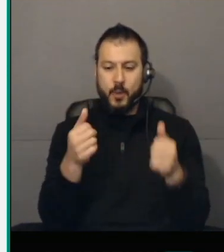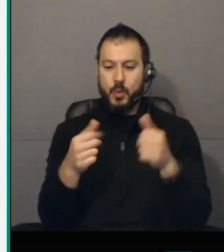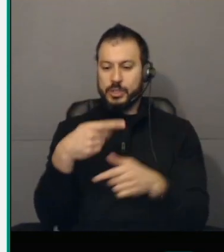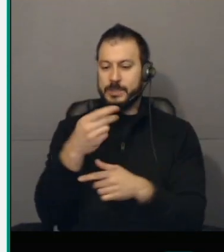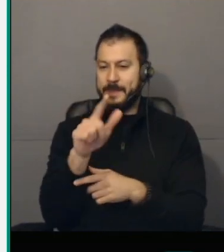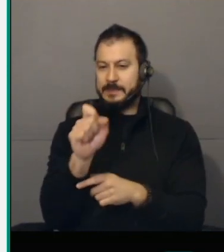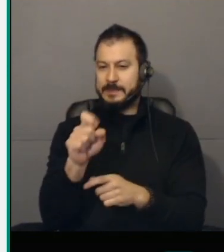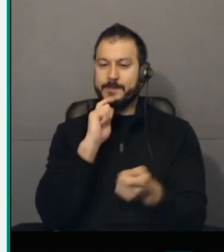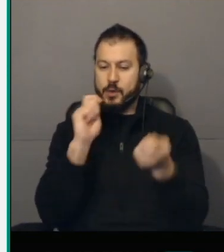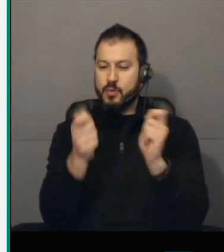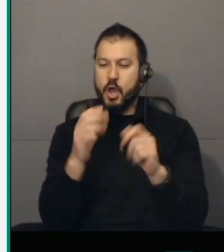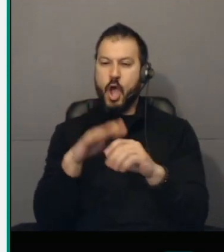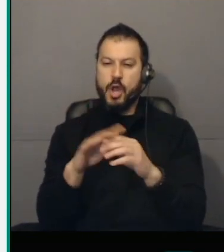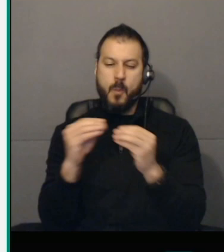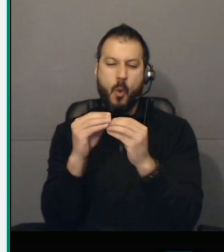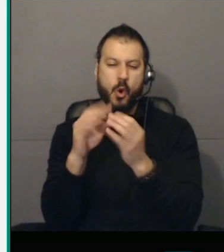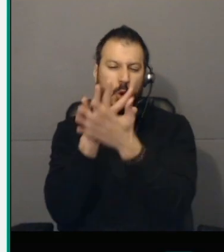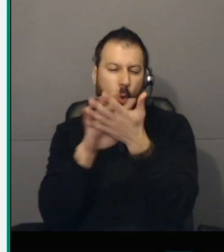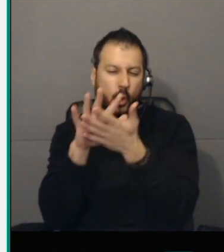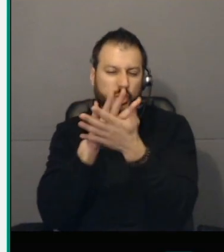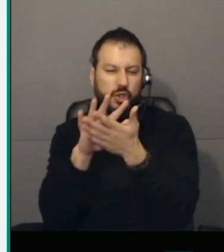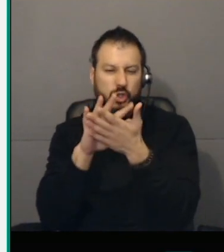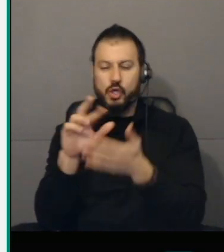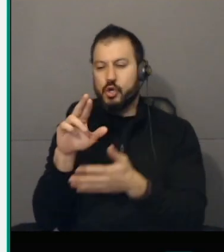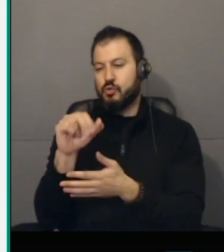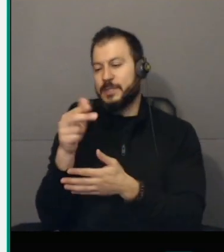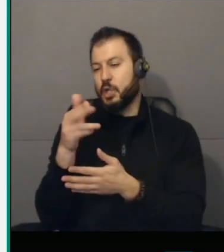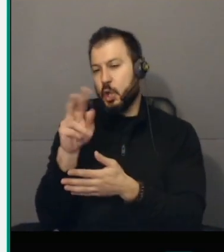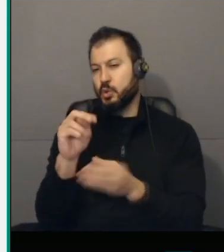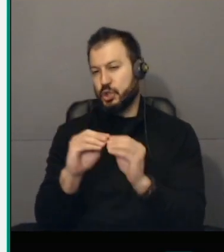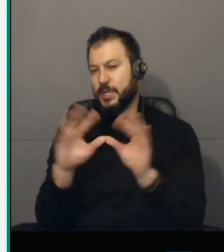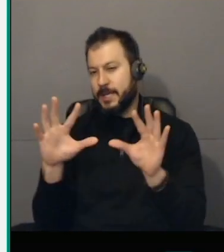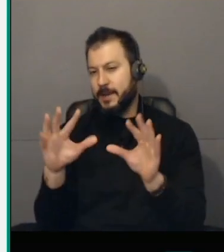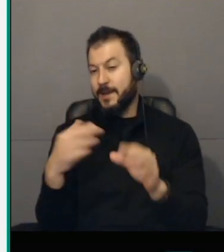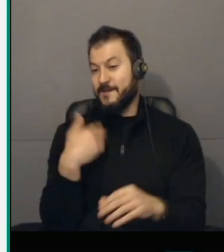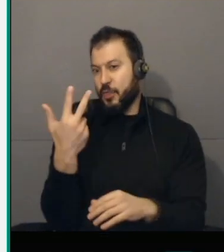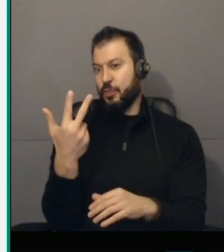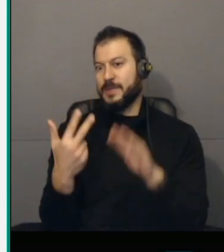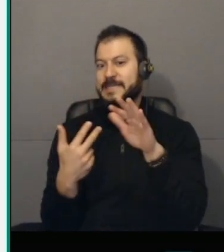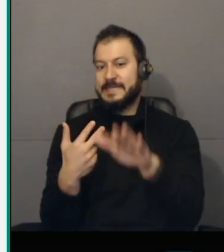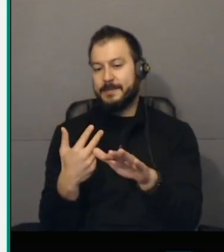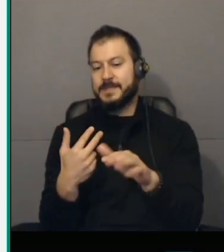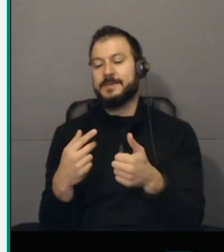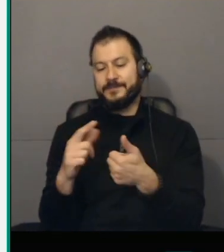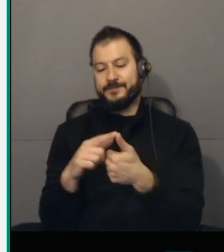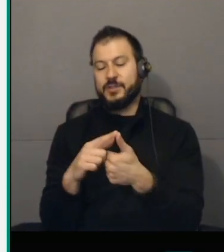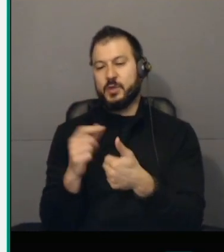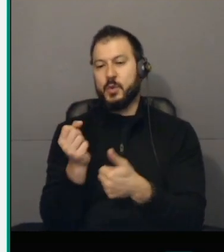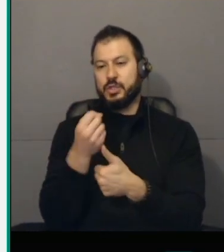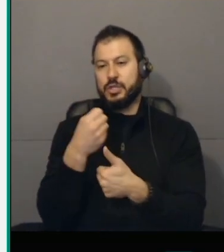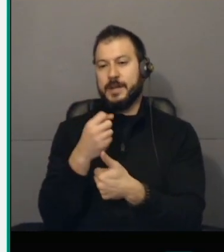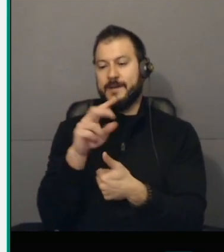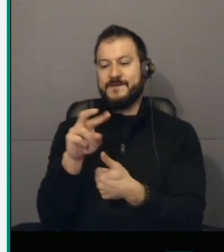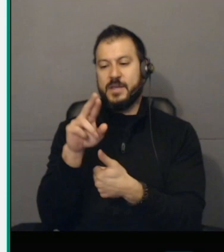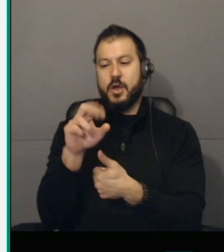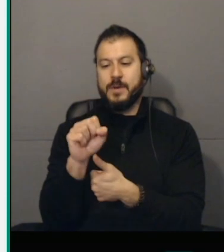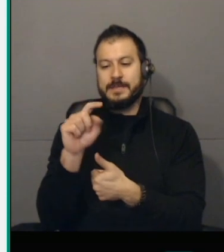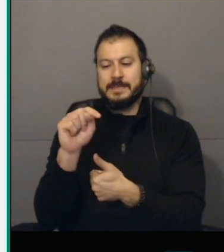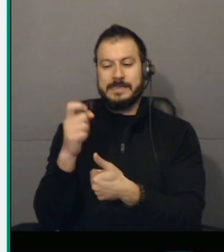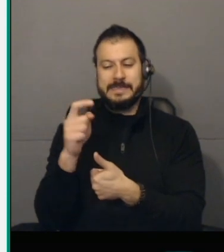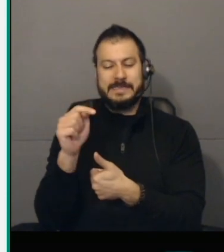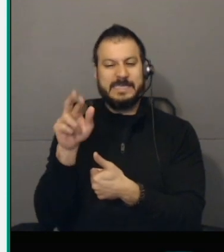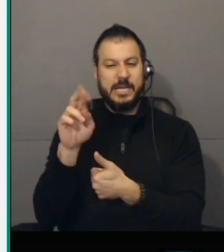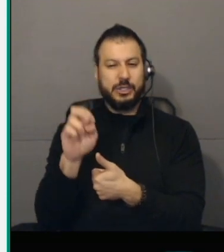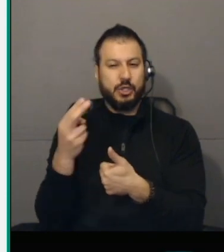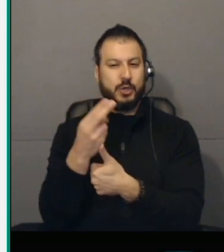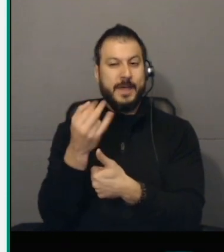current frame can be rendered at a coarser resolution. Fundamentally, there's 3 steps. First, we generate a Vrs texture using